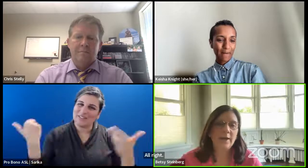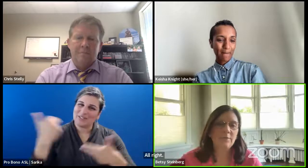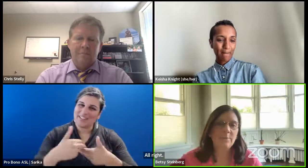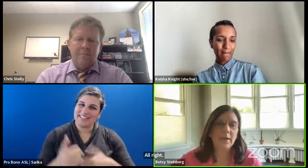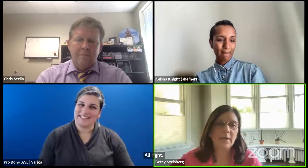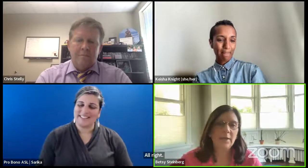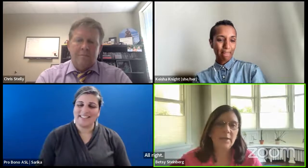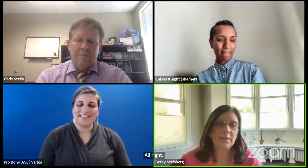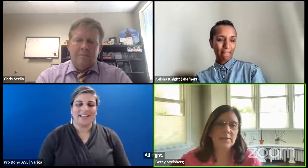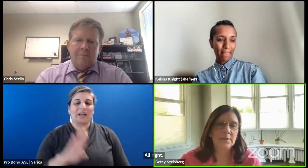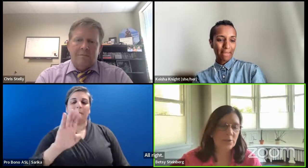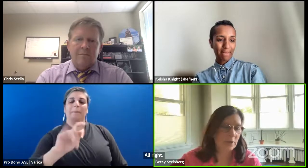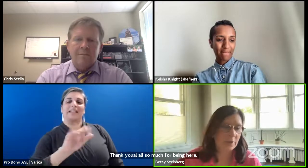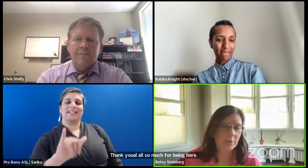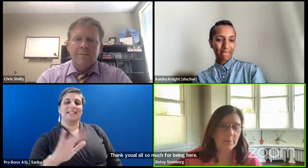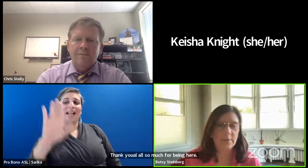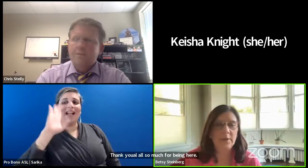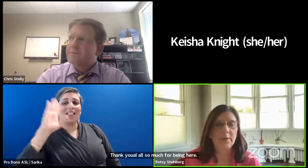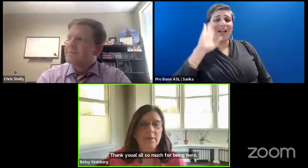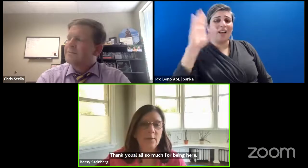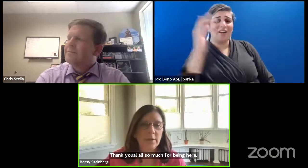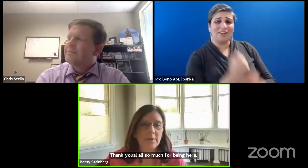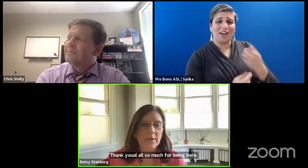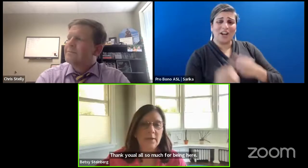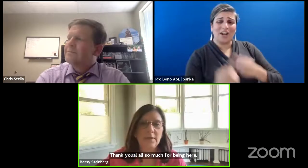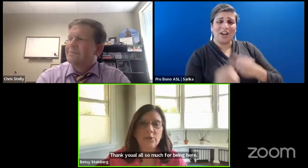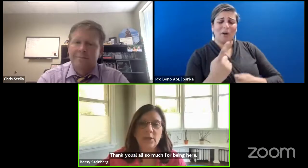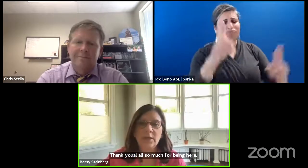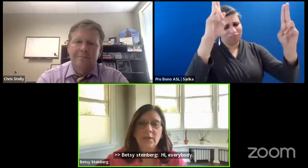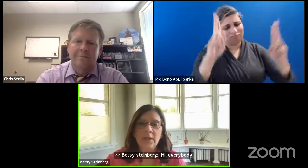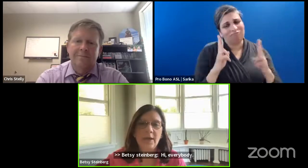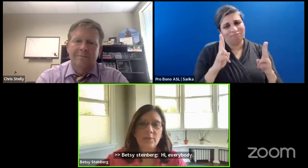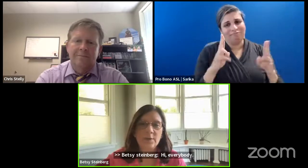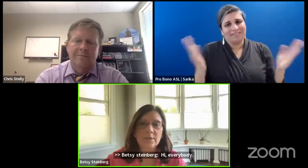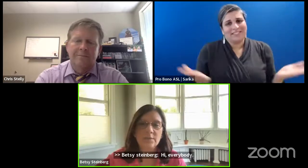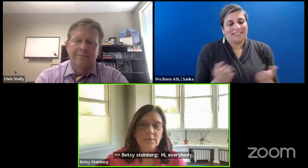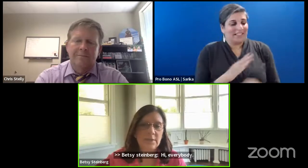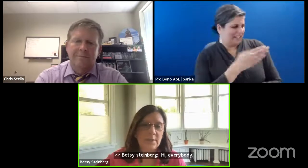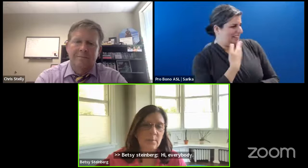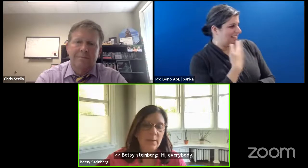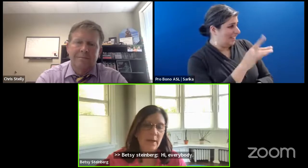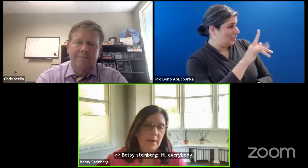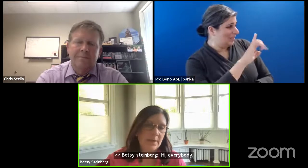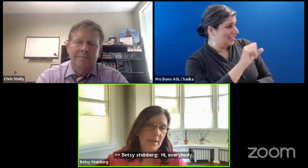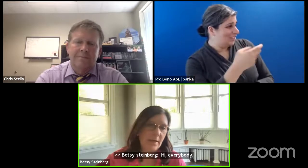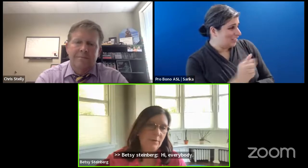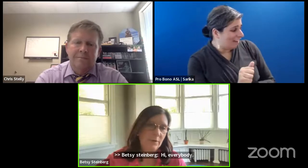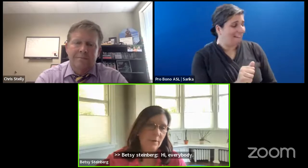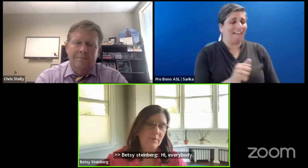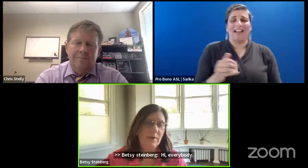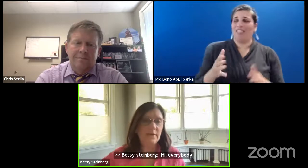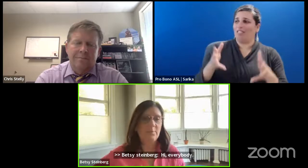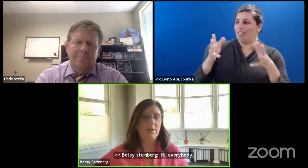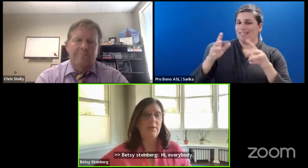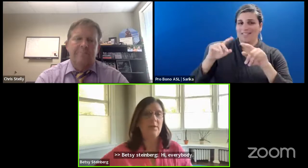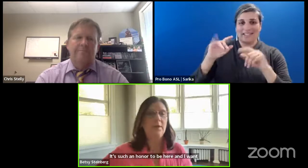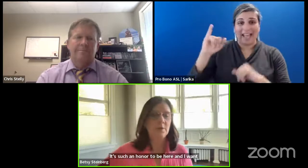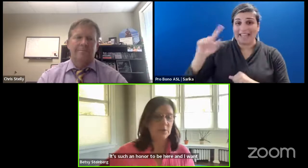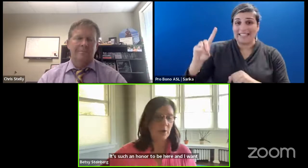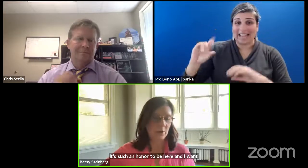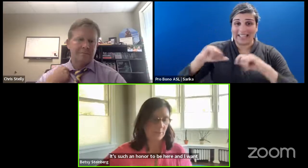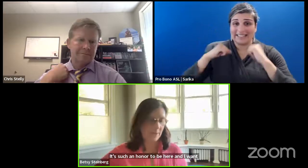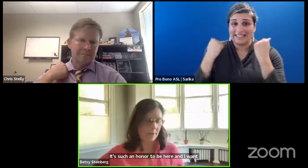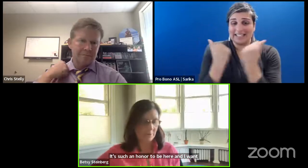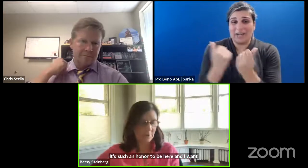Hi, everybody. It's such an honor to be here, and I want to thank Keisha and the rest of the team at IDA for inviting me